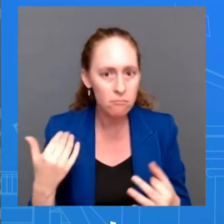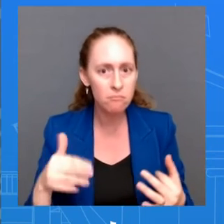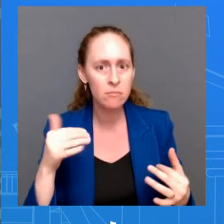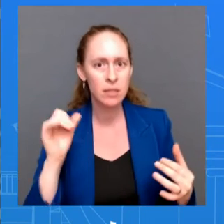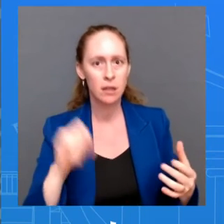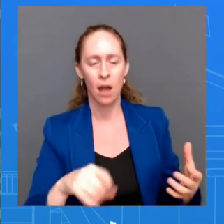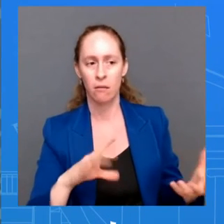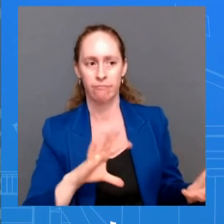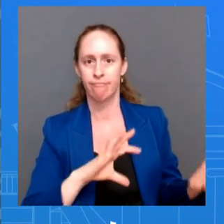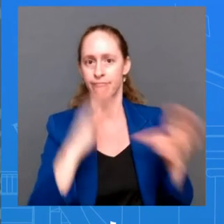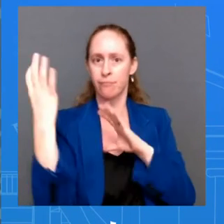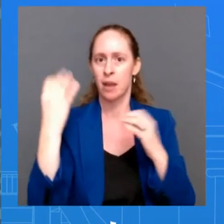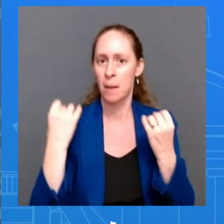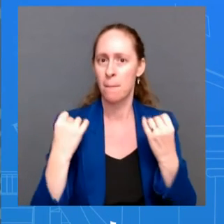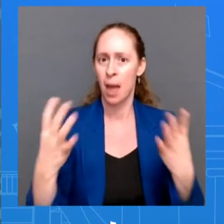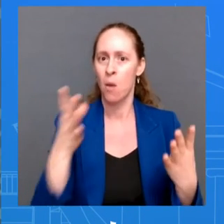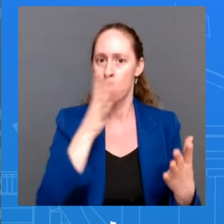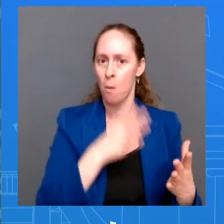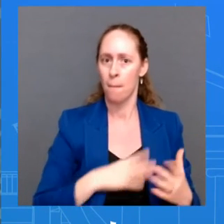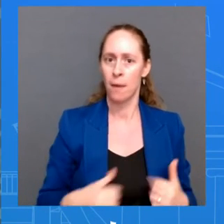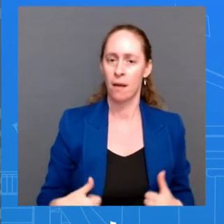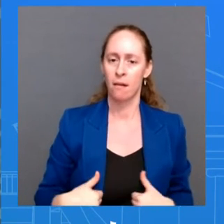to do. When it came to travel,